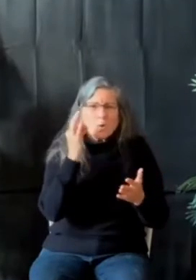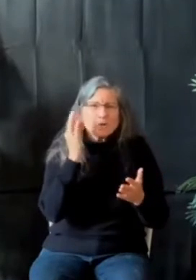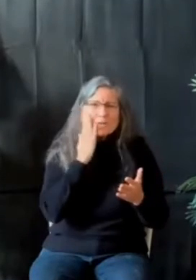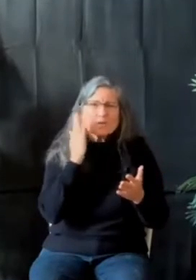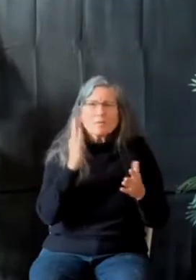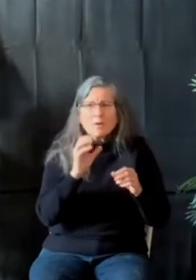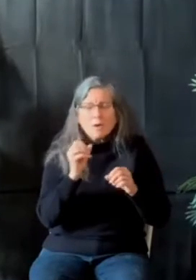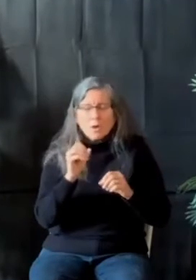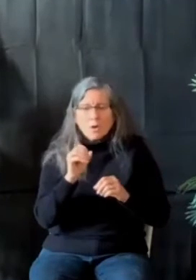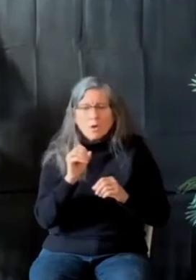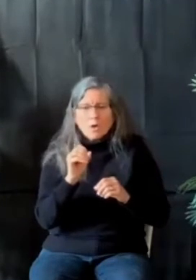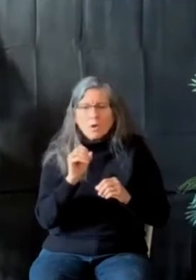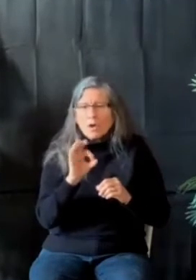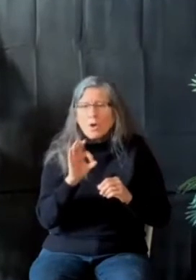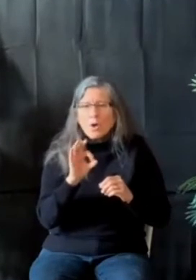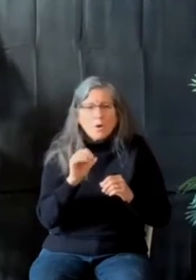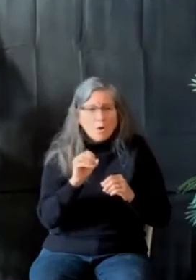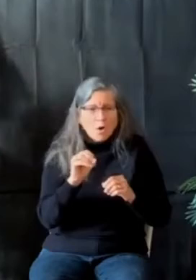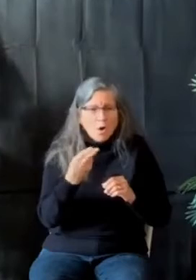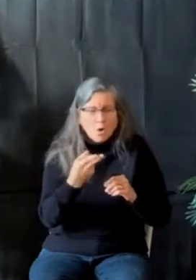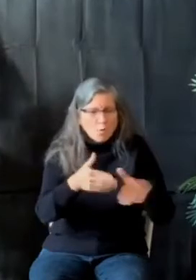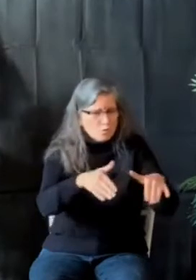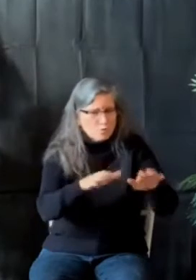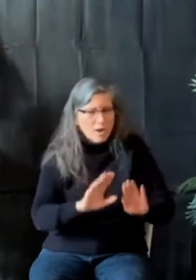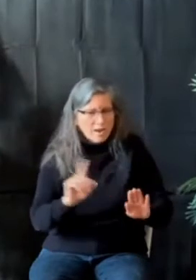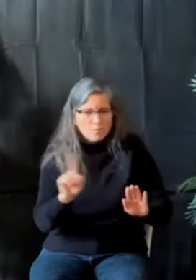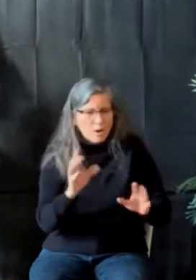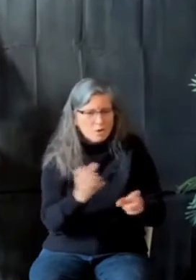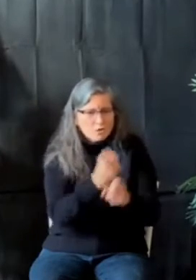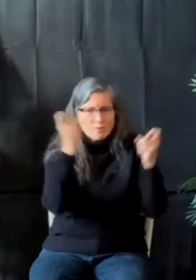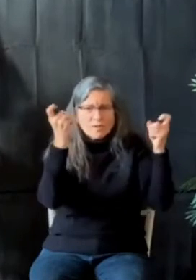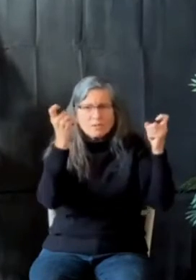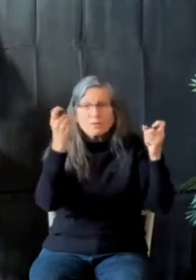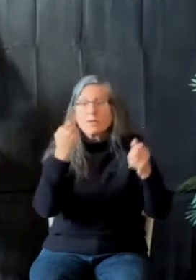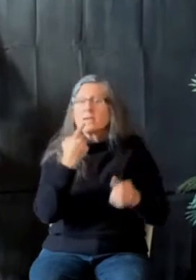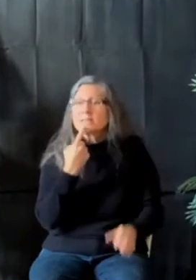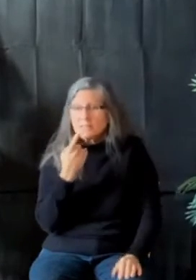Oh grave, where is your victory? And it says this,